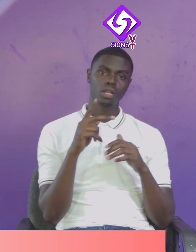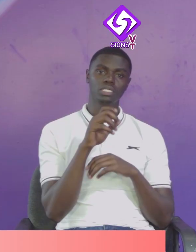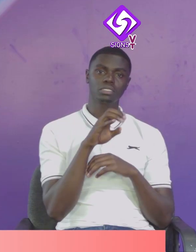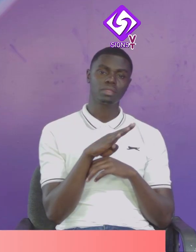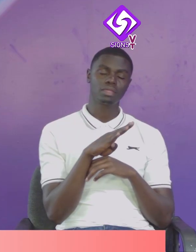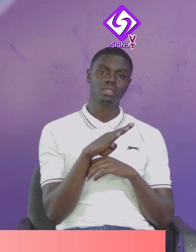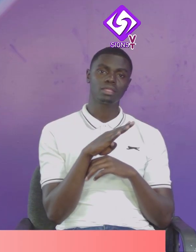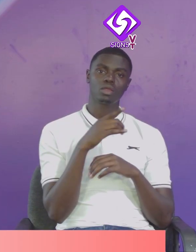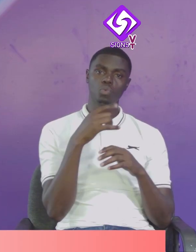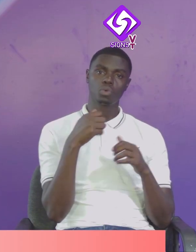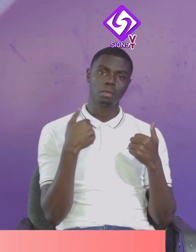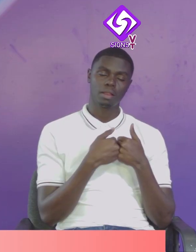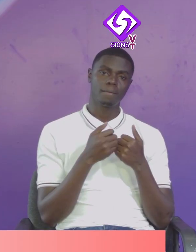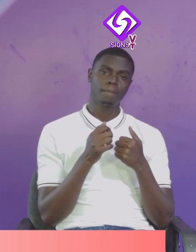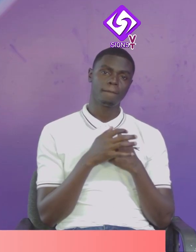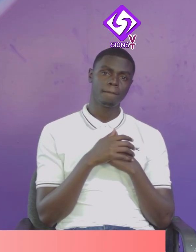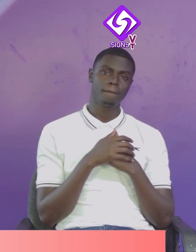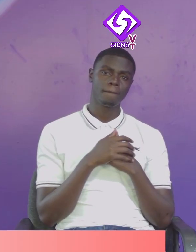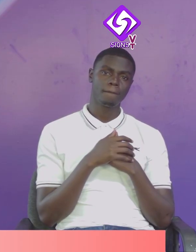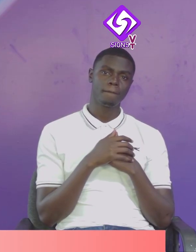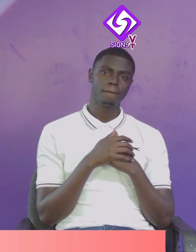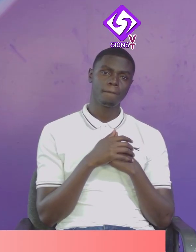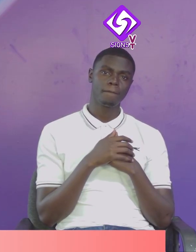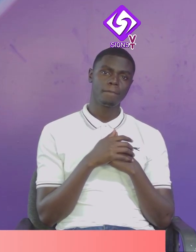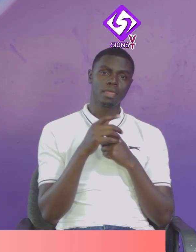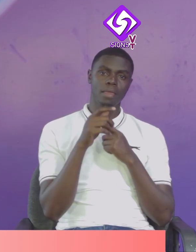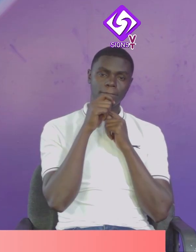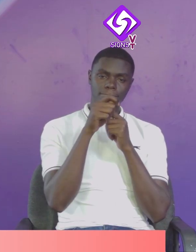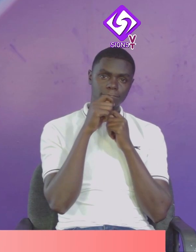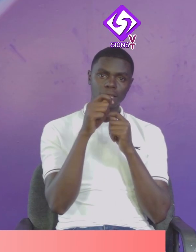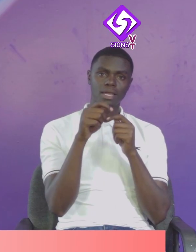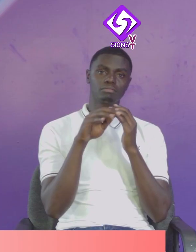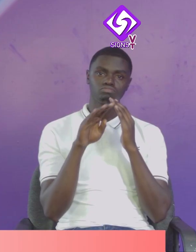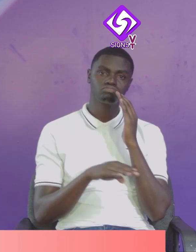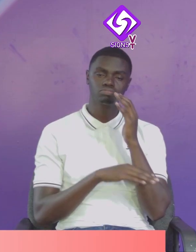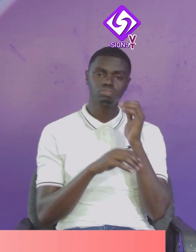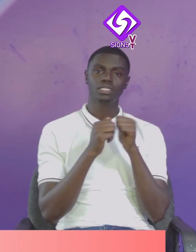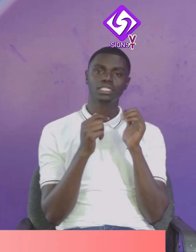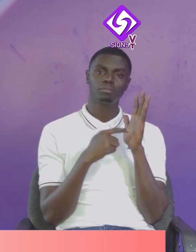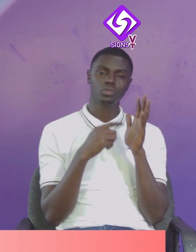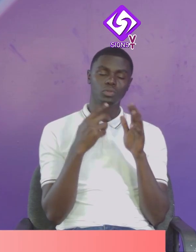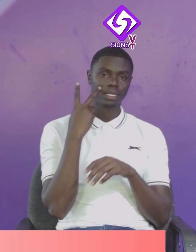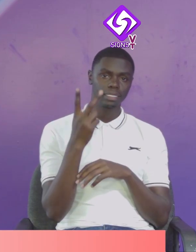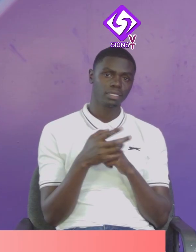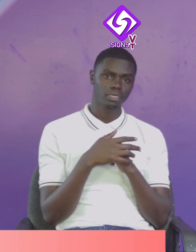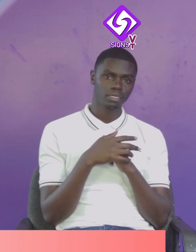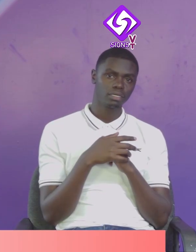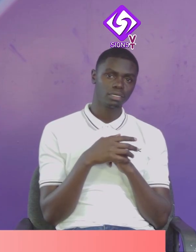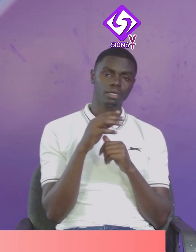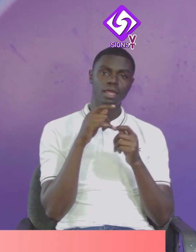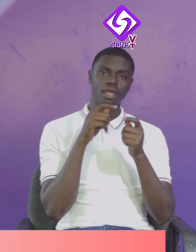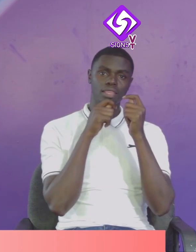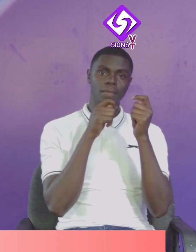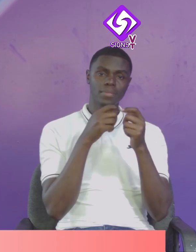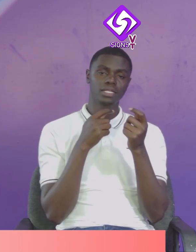they are playing next. Now, Mara 10th on the table with 10 points. When you look at the past games for Mara Sugar,